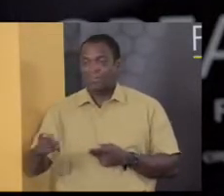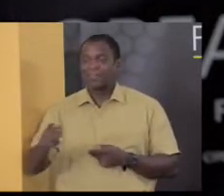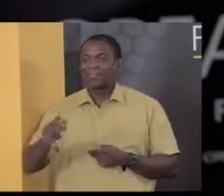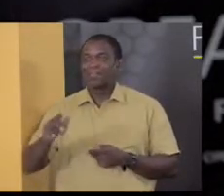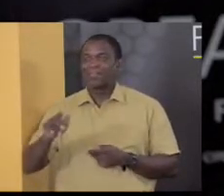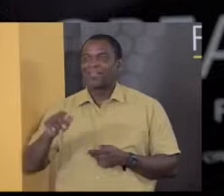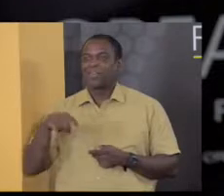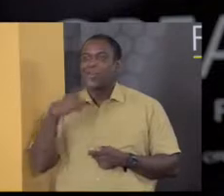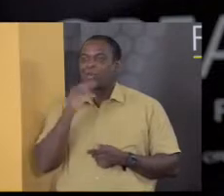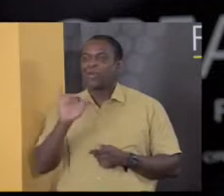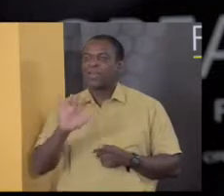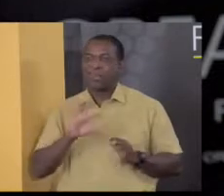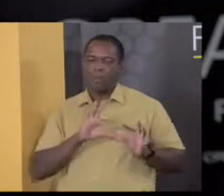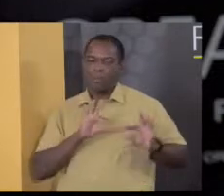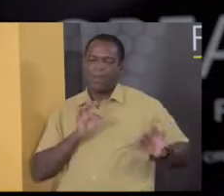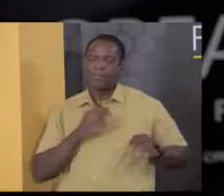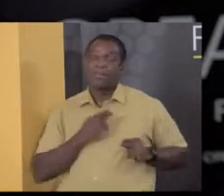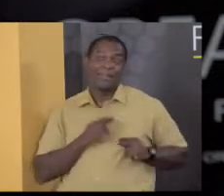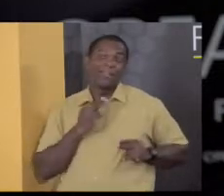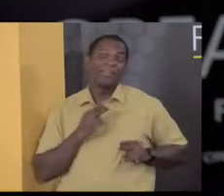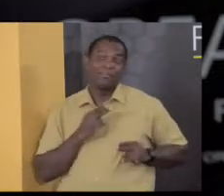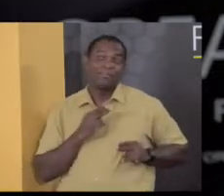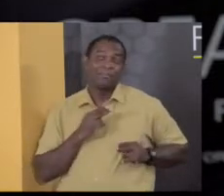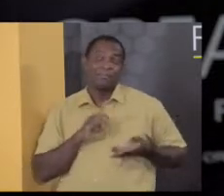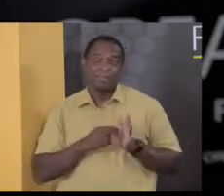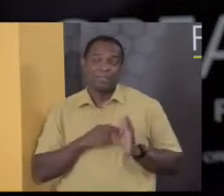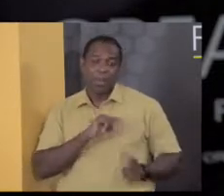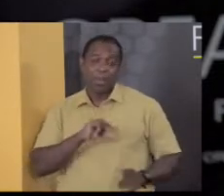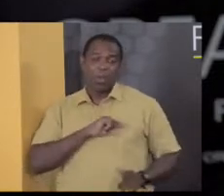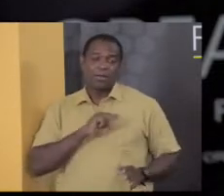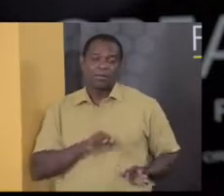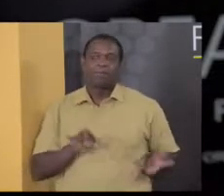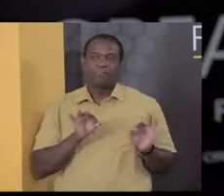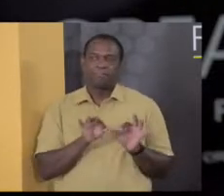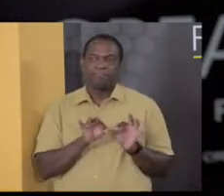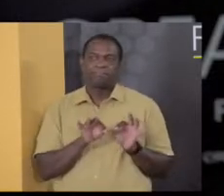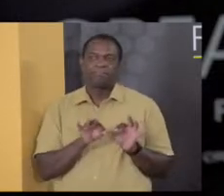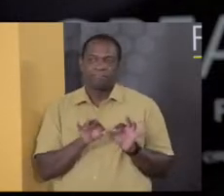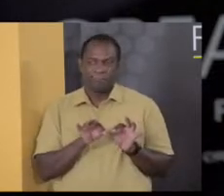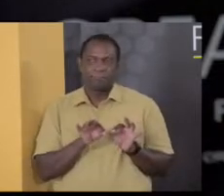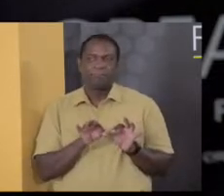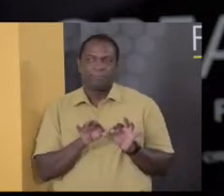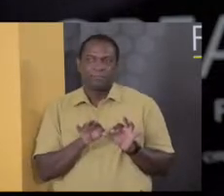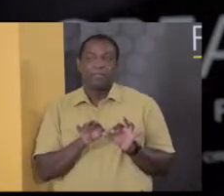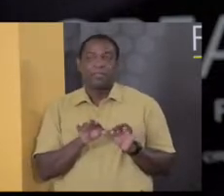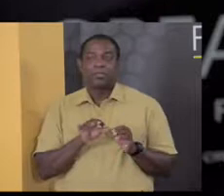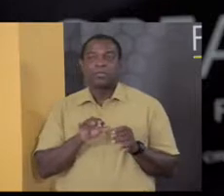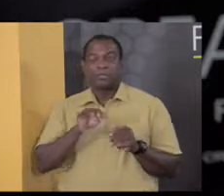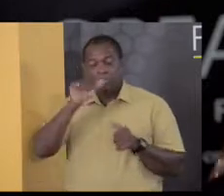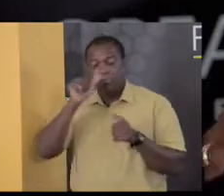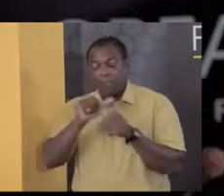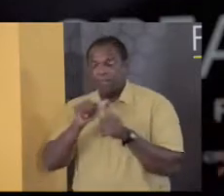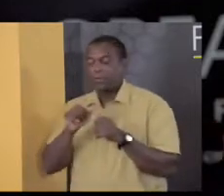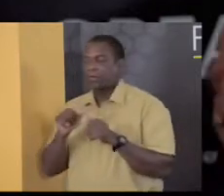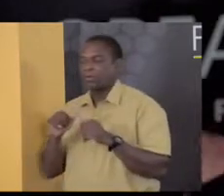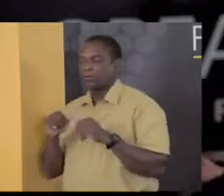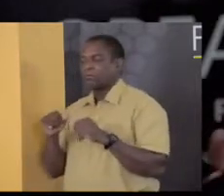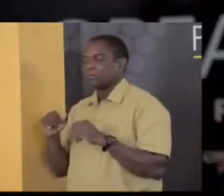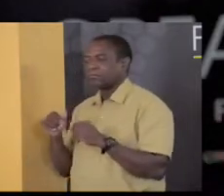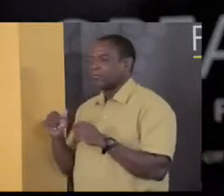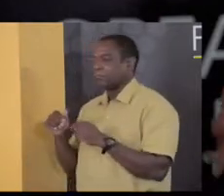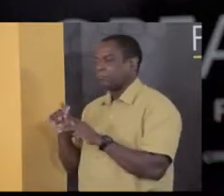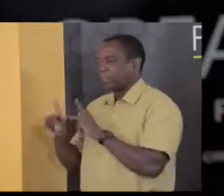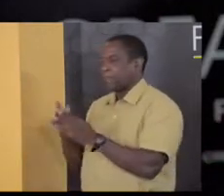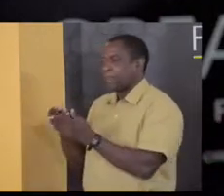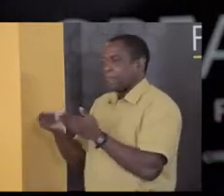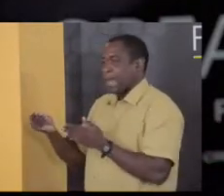branding. So quality is very important. You know, besides the customer relations that you would form with your